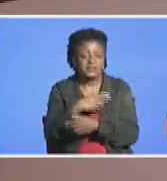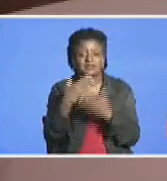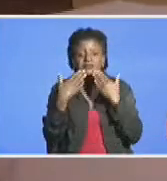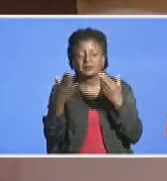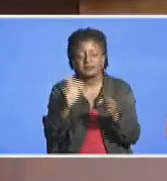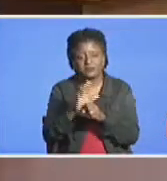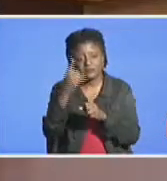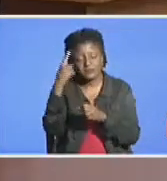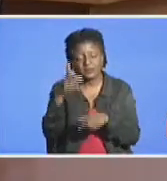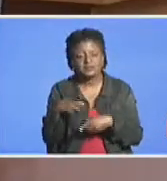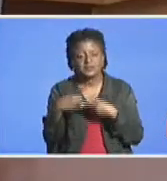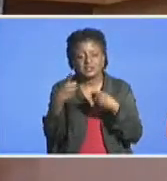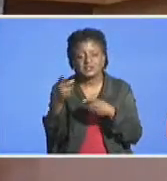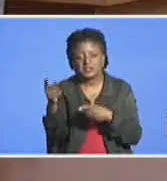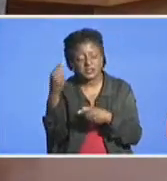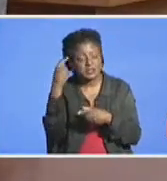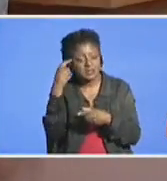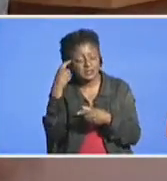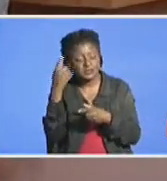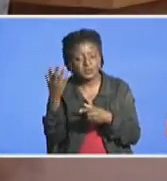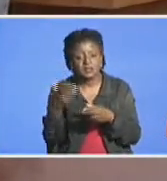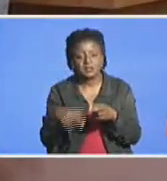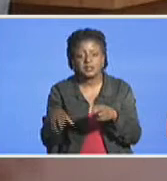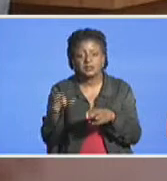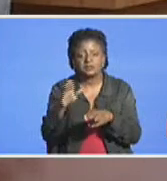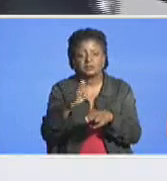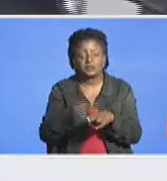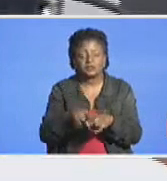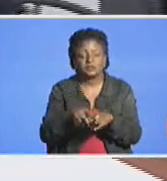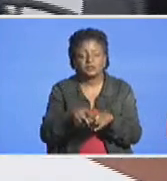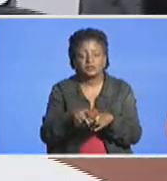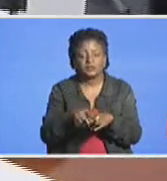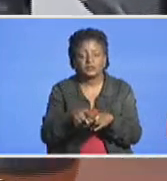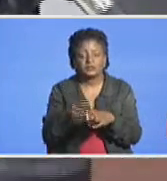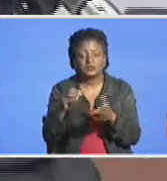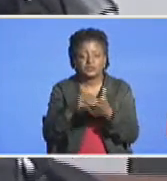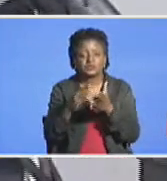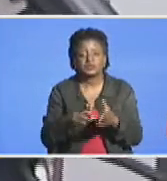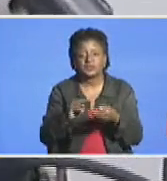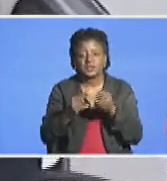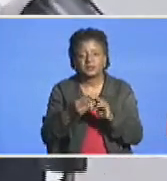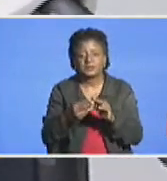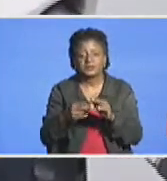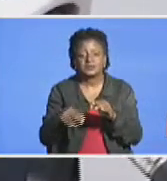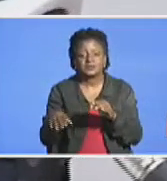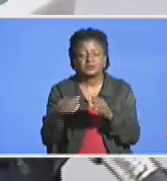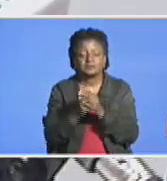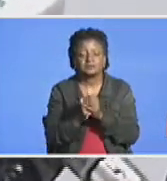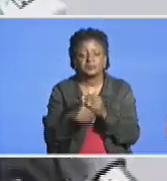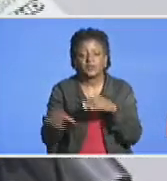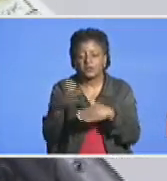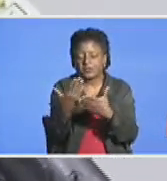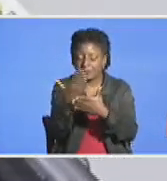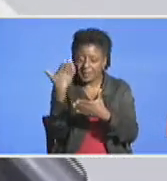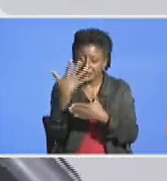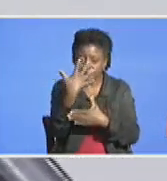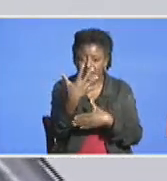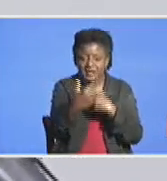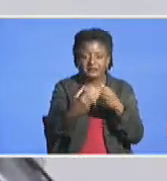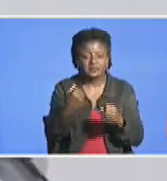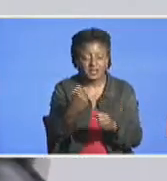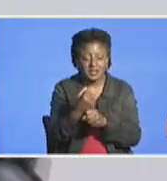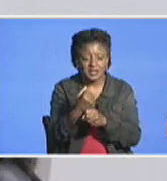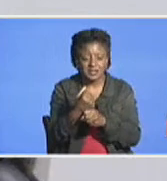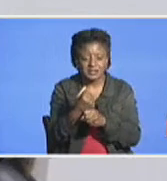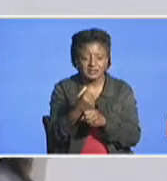will boost its student complement. Over the past 5 years, the Rotary Club of Nassau Sunrise has been very supportive of